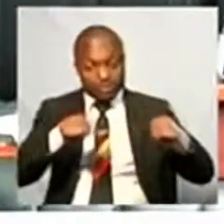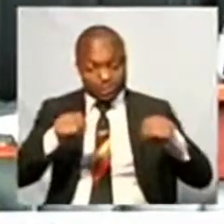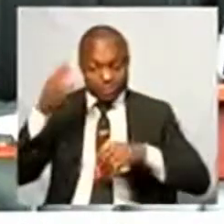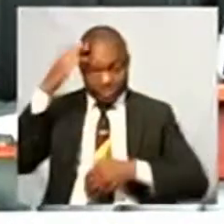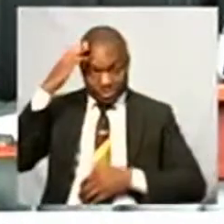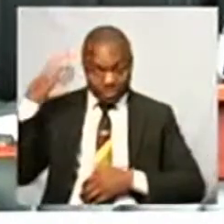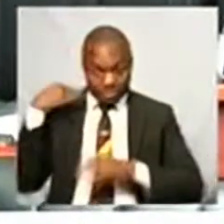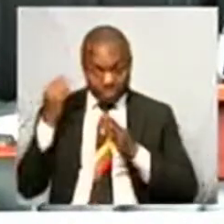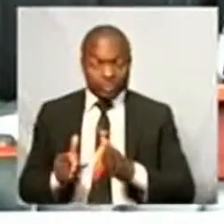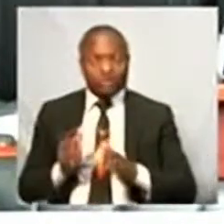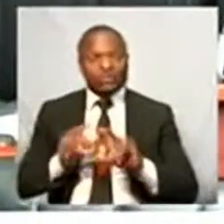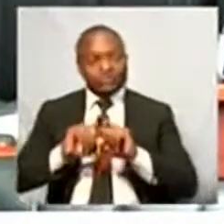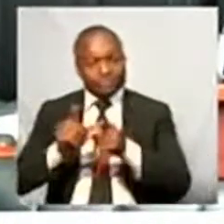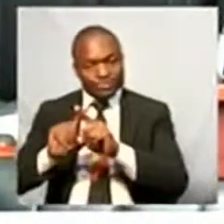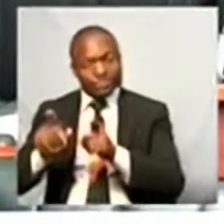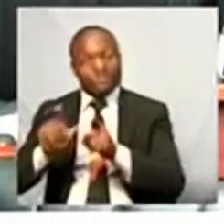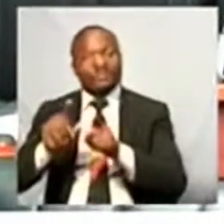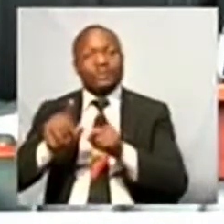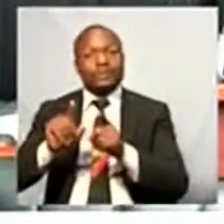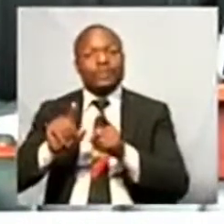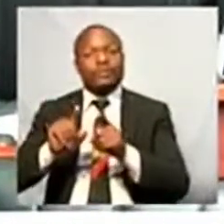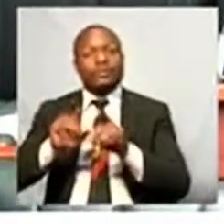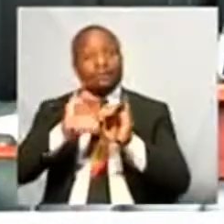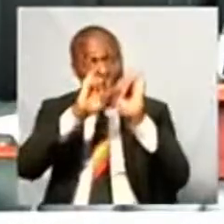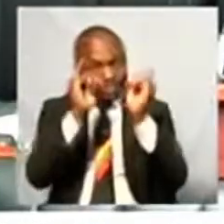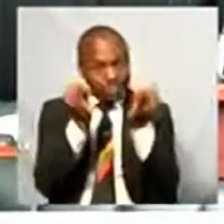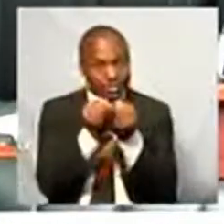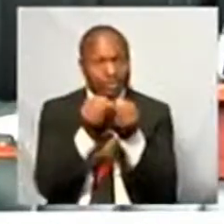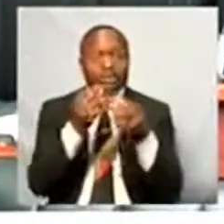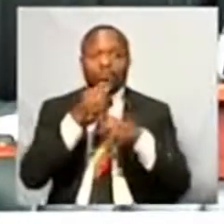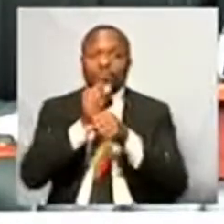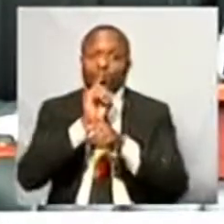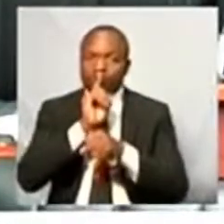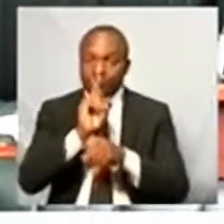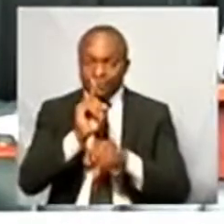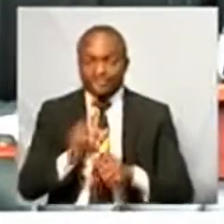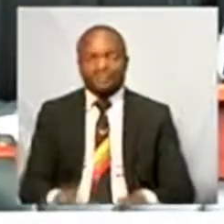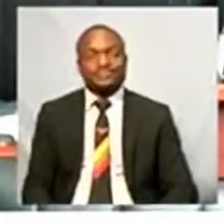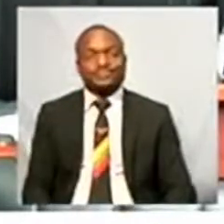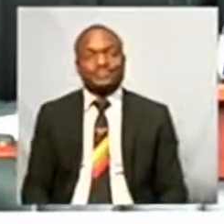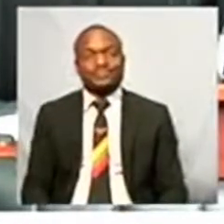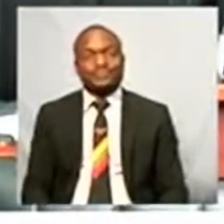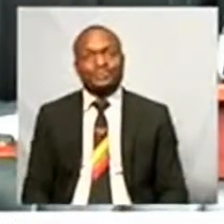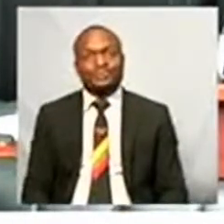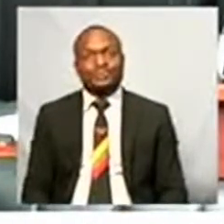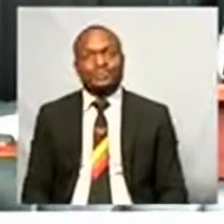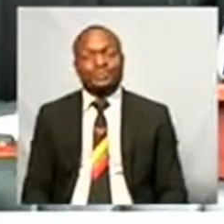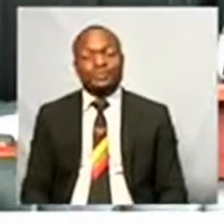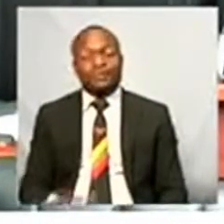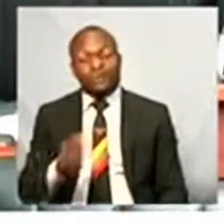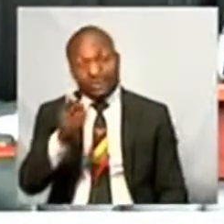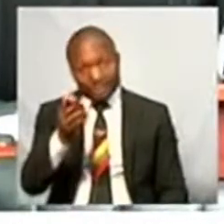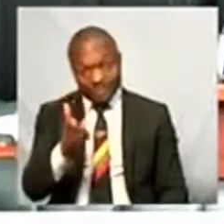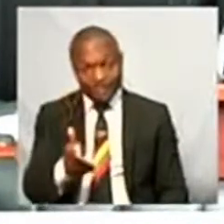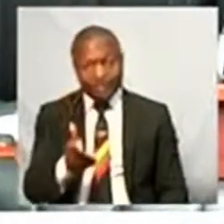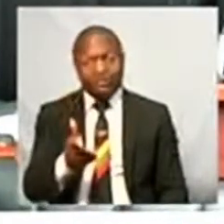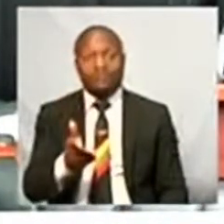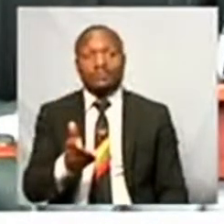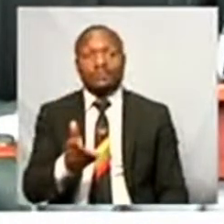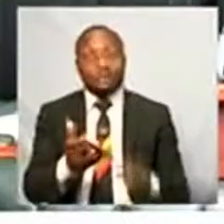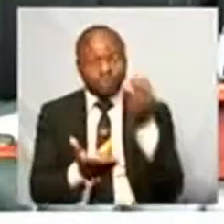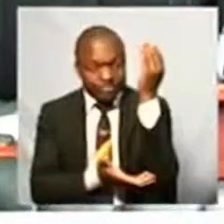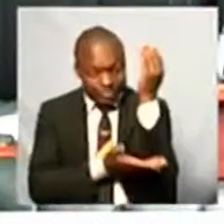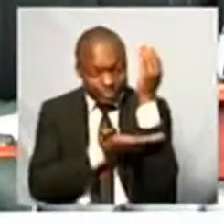for respective institutions to ensure that there is